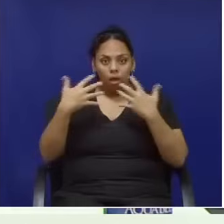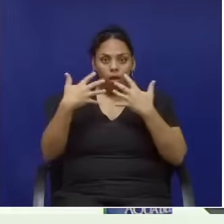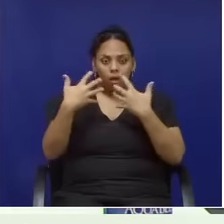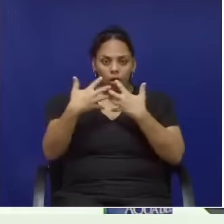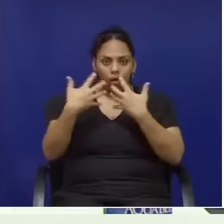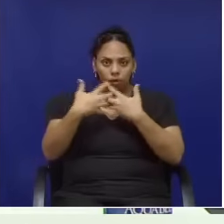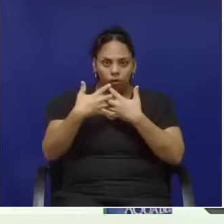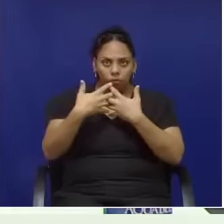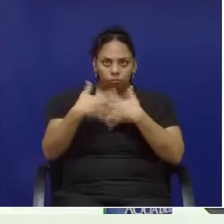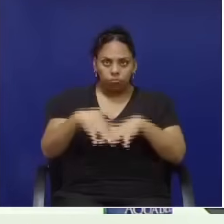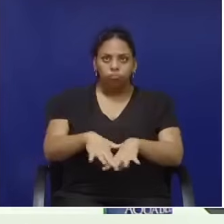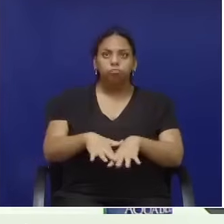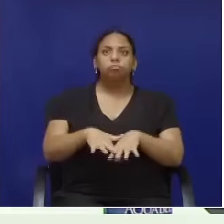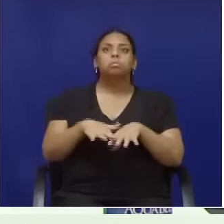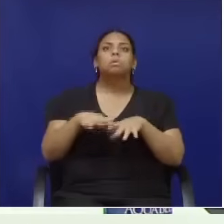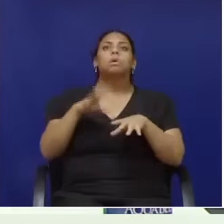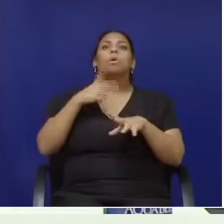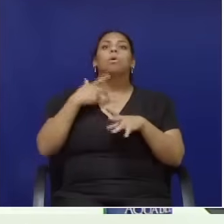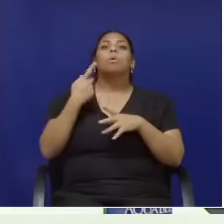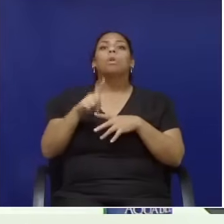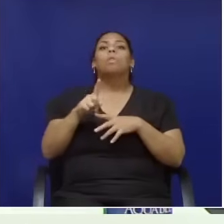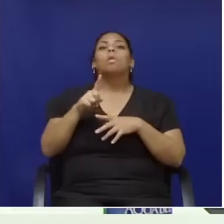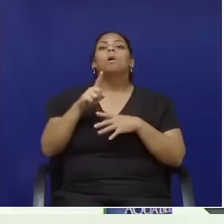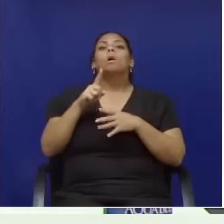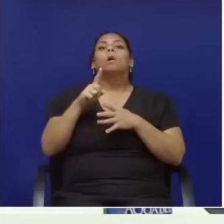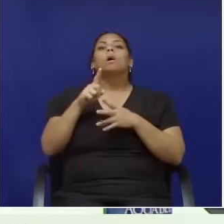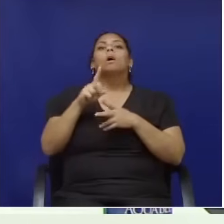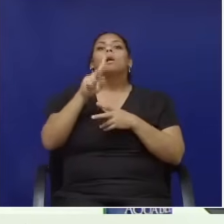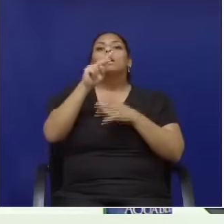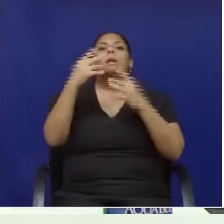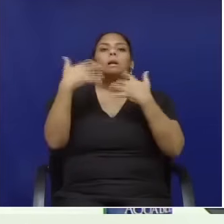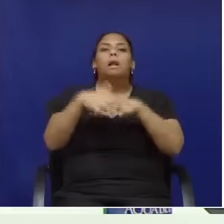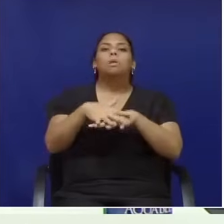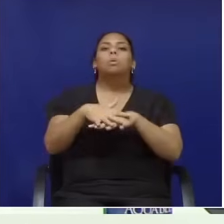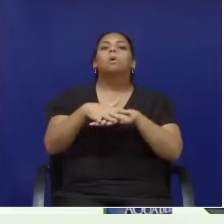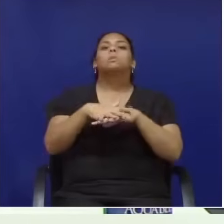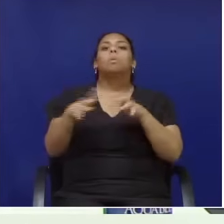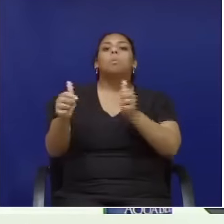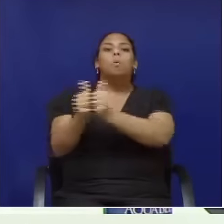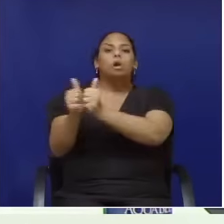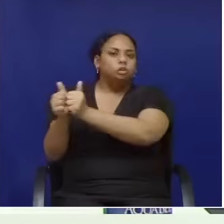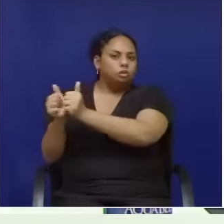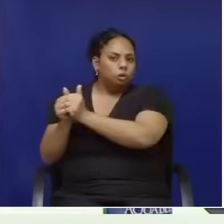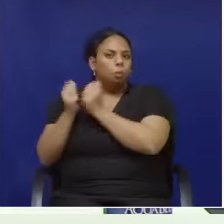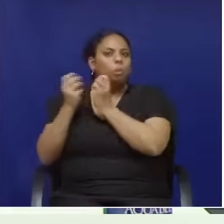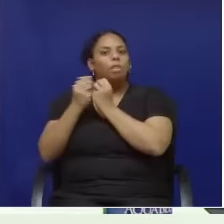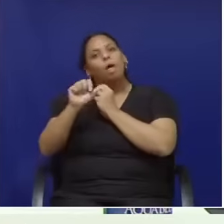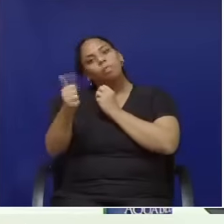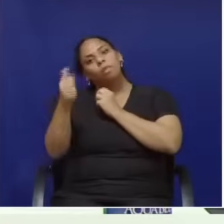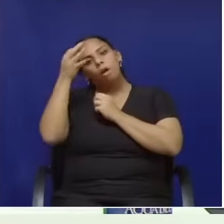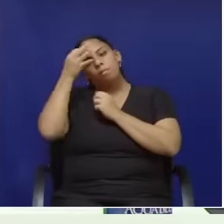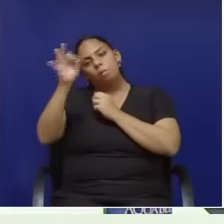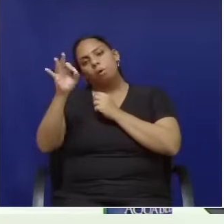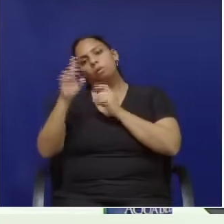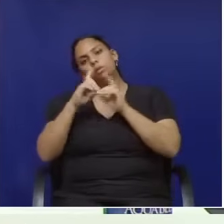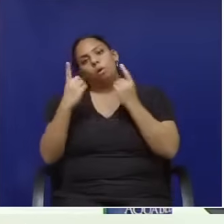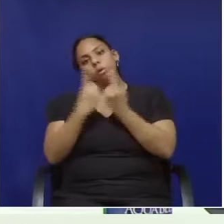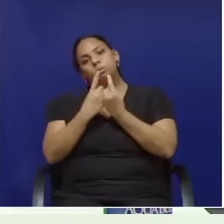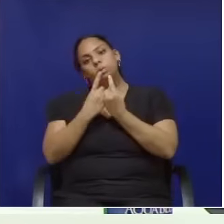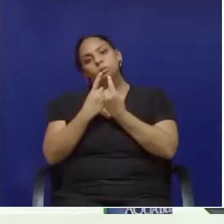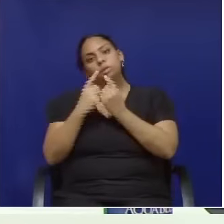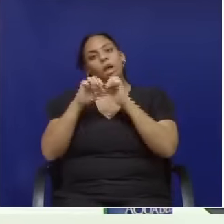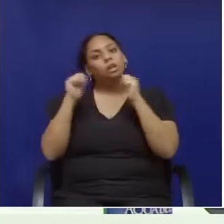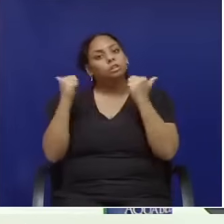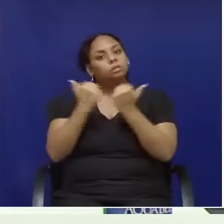undertaken through our existing networks of missions abroad in partnership with other government departments, agencies,